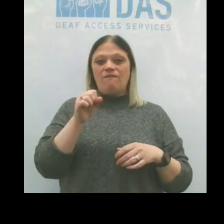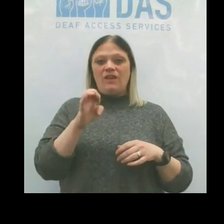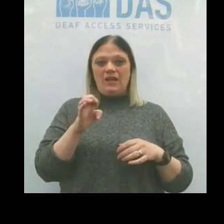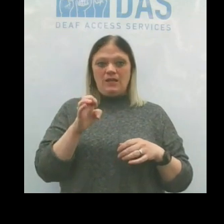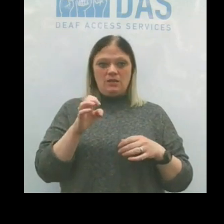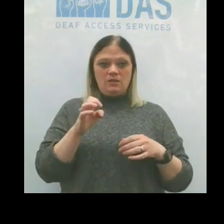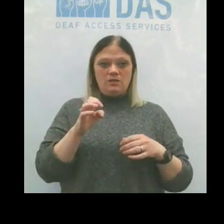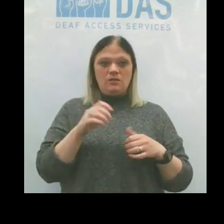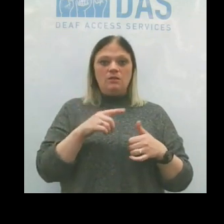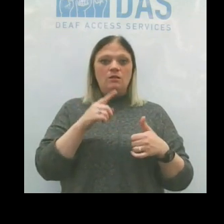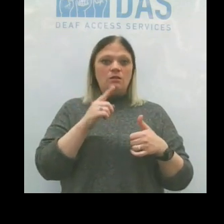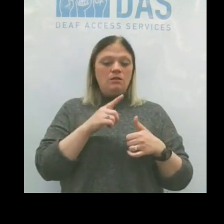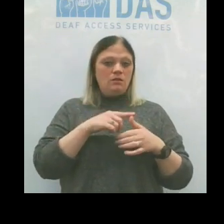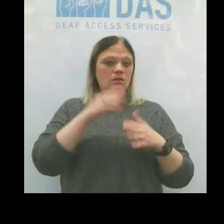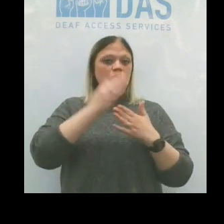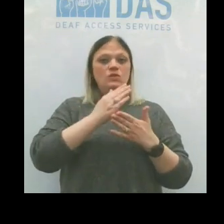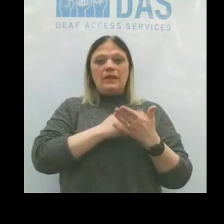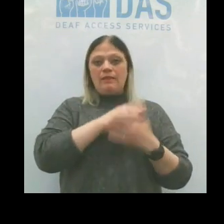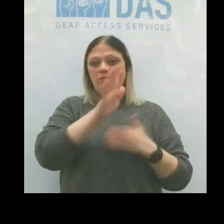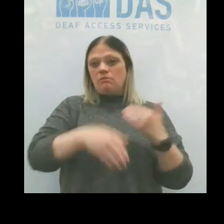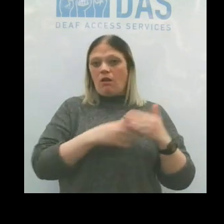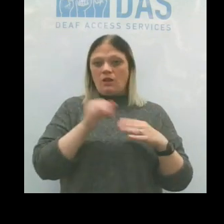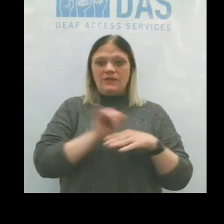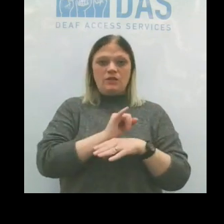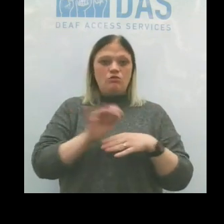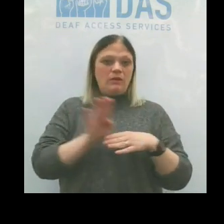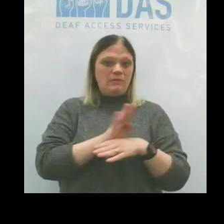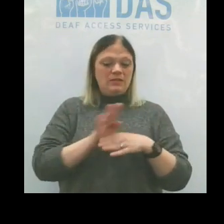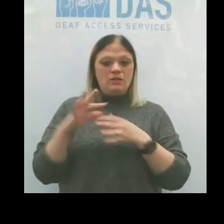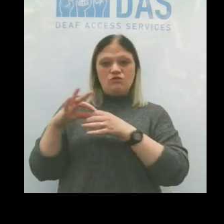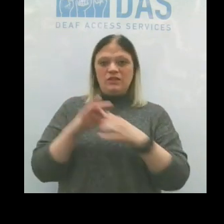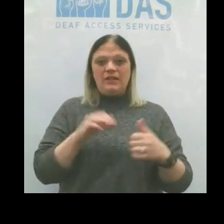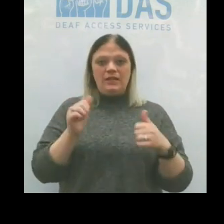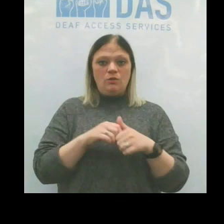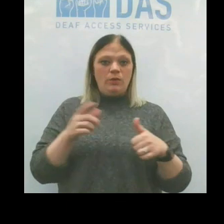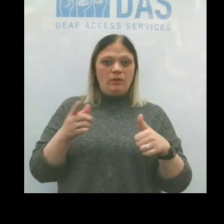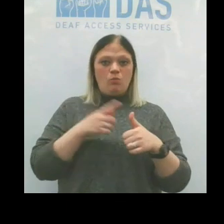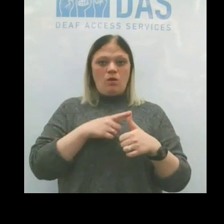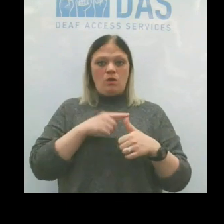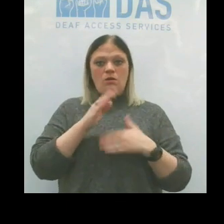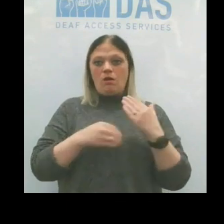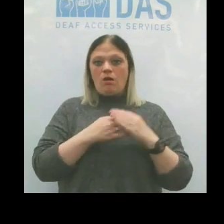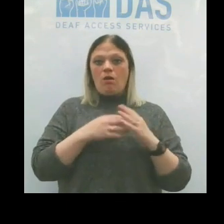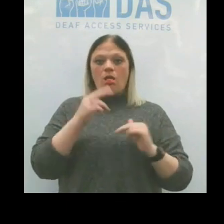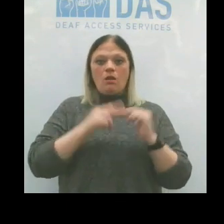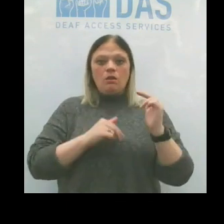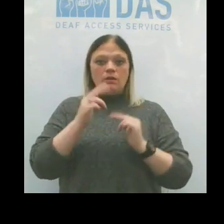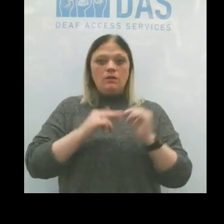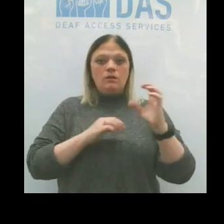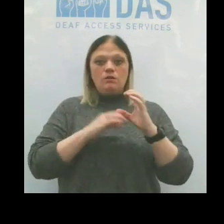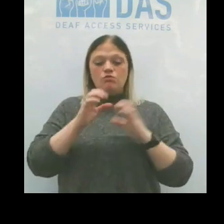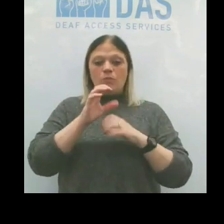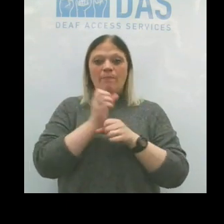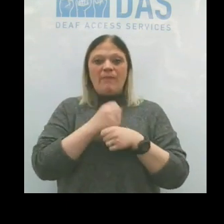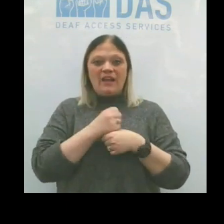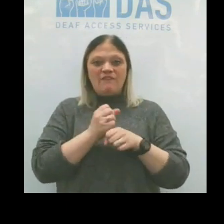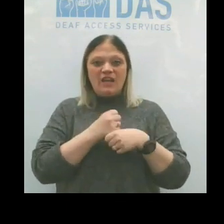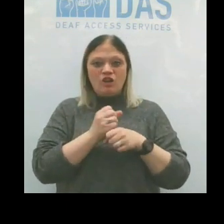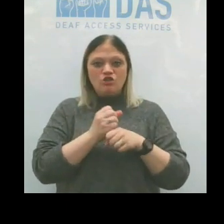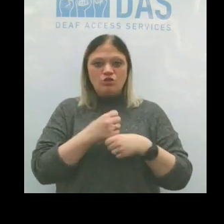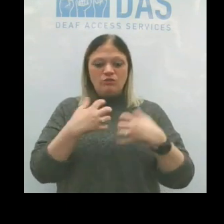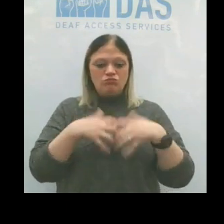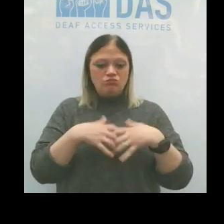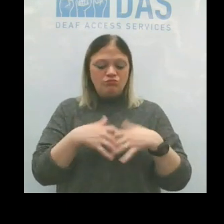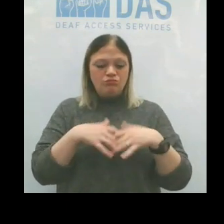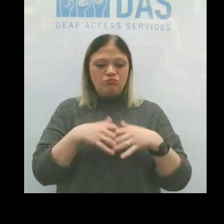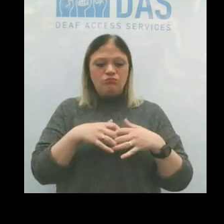listed all of the industries and businesses associated with phase 1. It includes all construction, all manufacturing, all